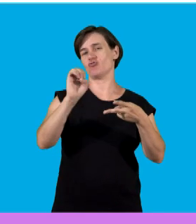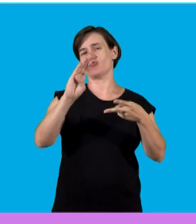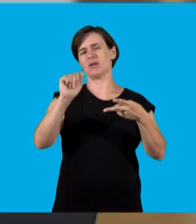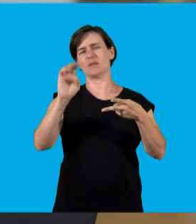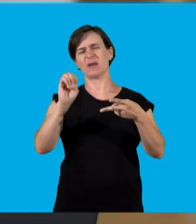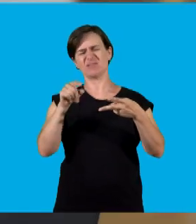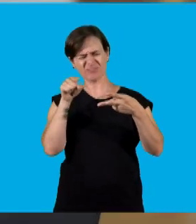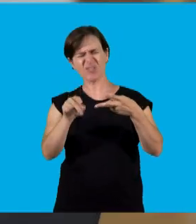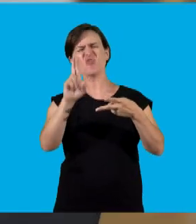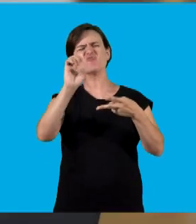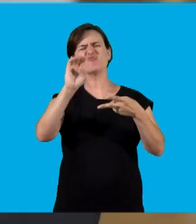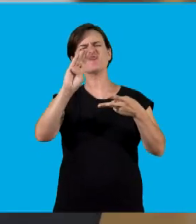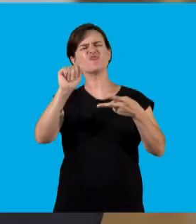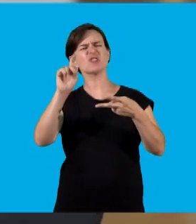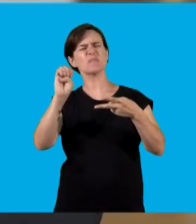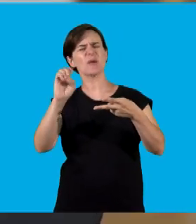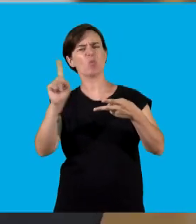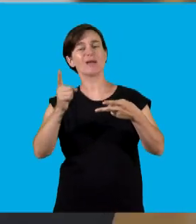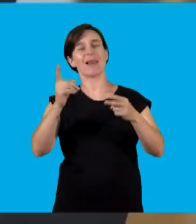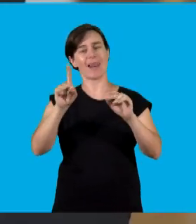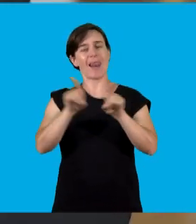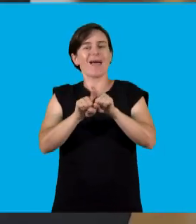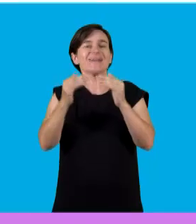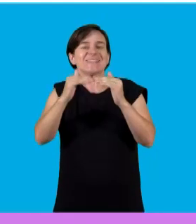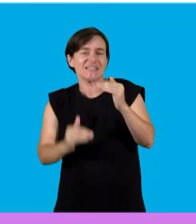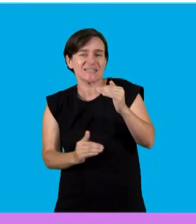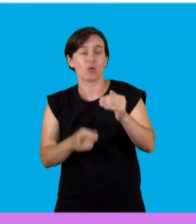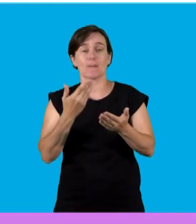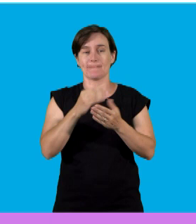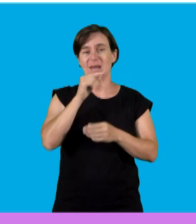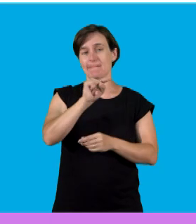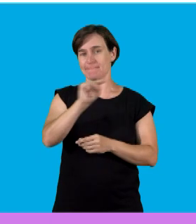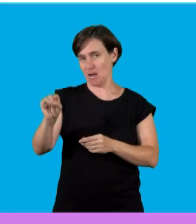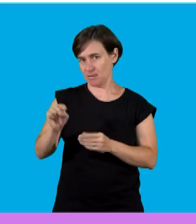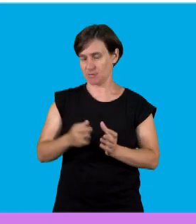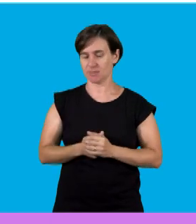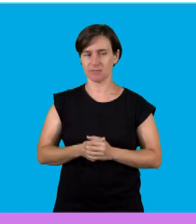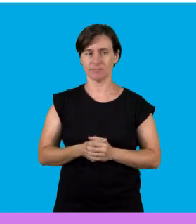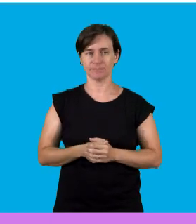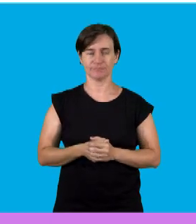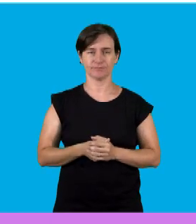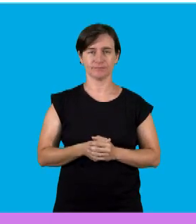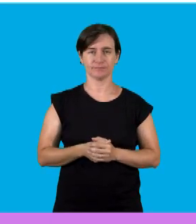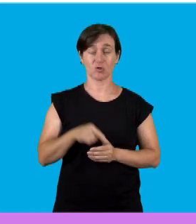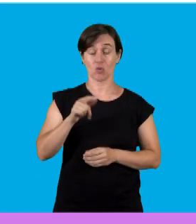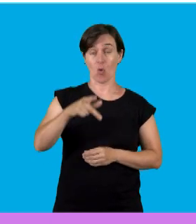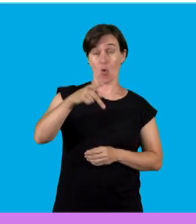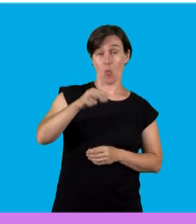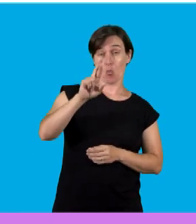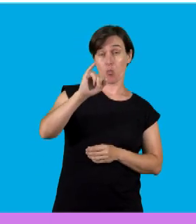is like a discount, so therefore we have to subtract it. Okay, so therefore I'll say minus my primary rebate